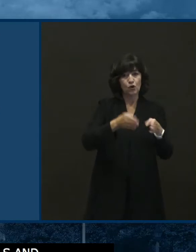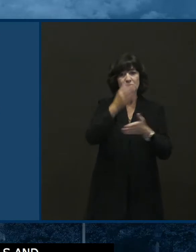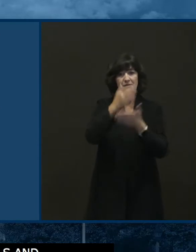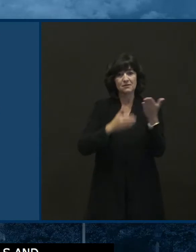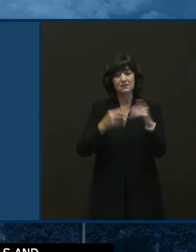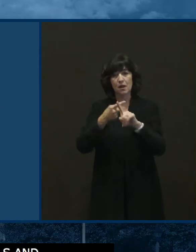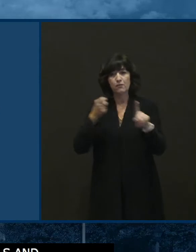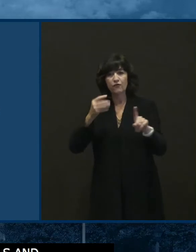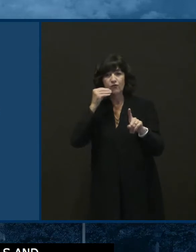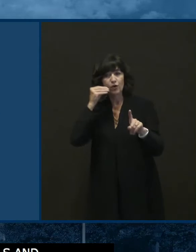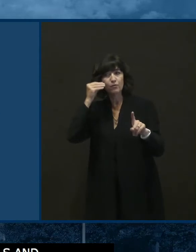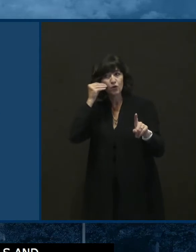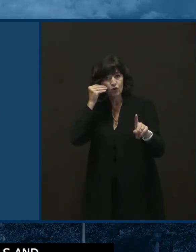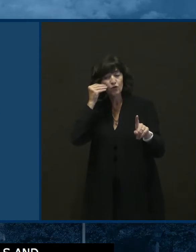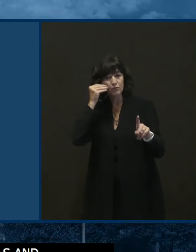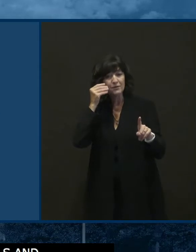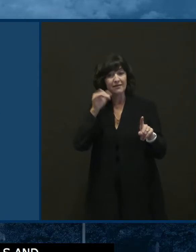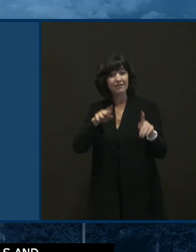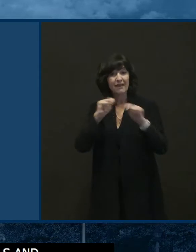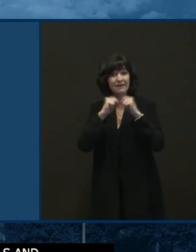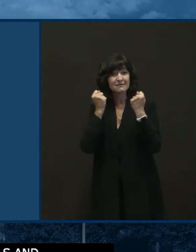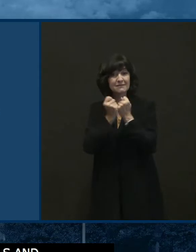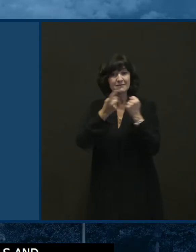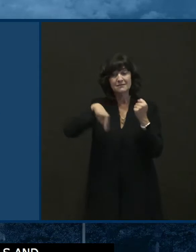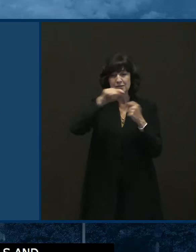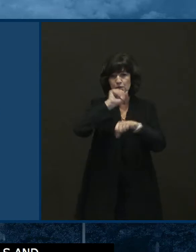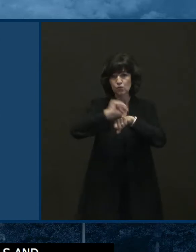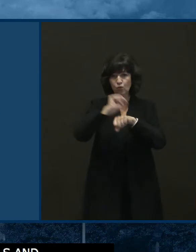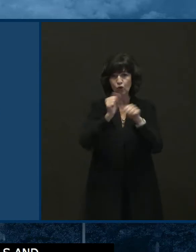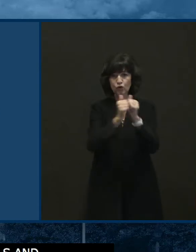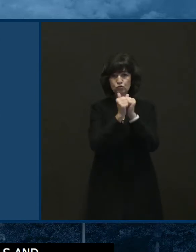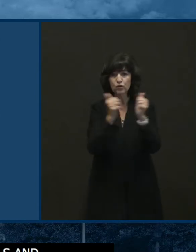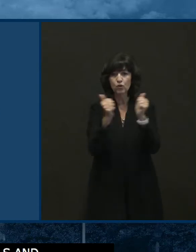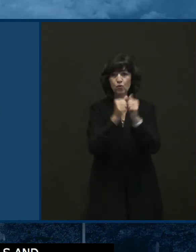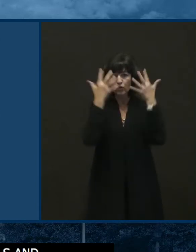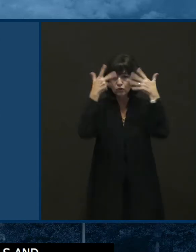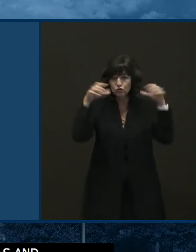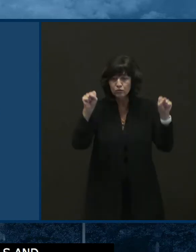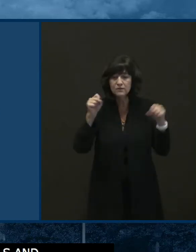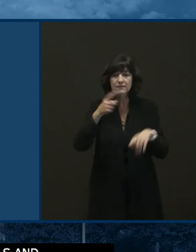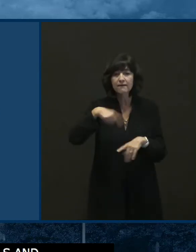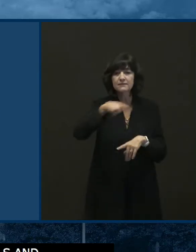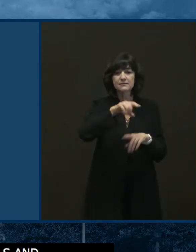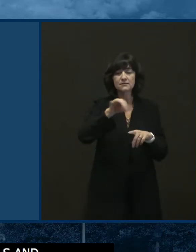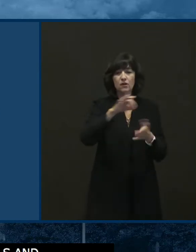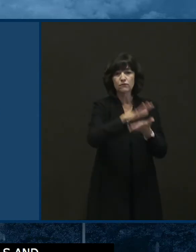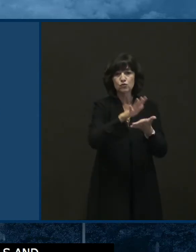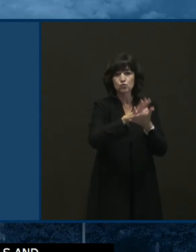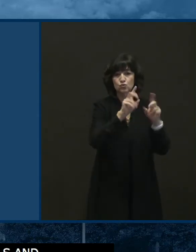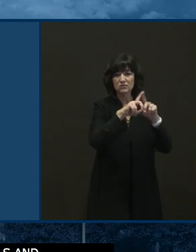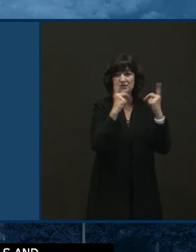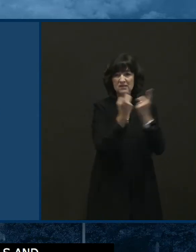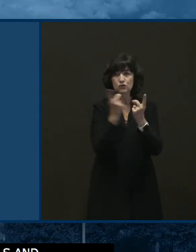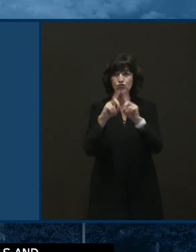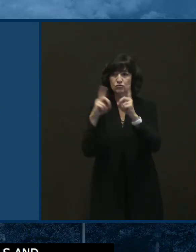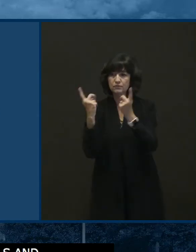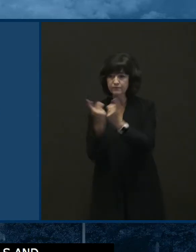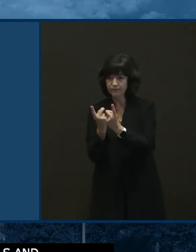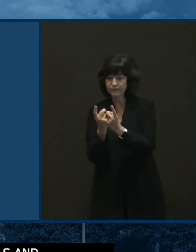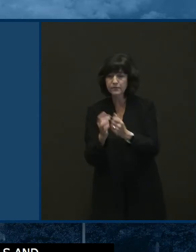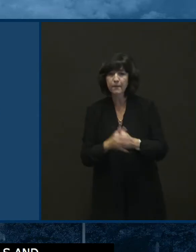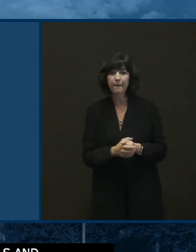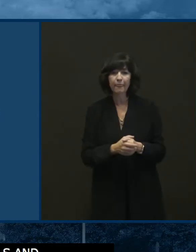their teams are working through all of that to get where we want to be. And in the interim, we need